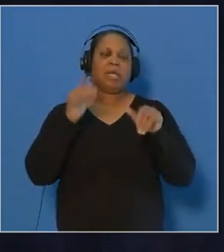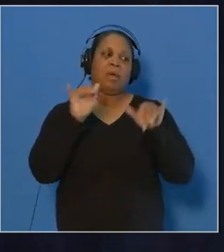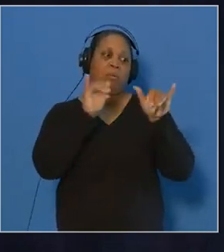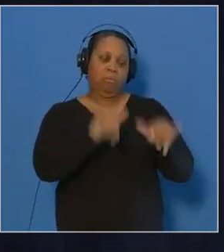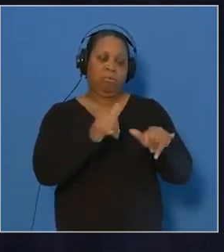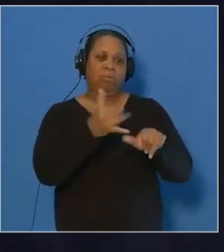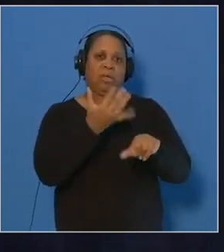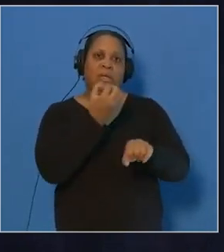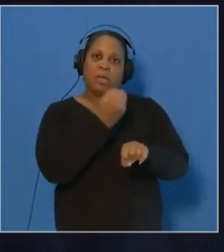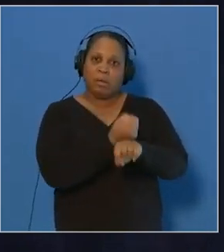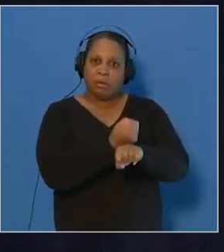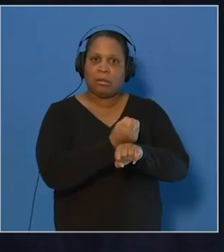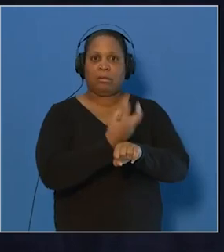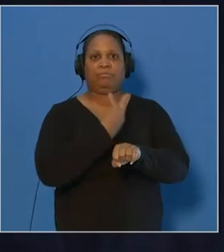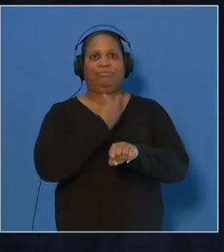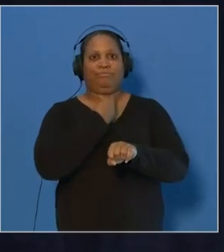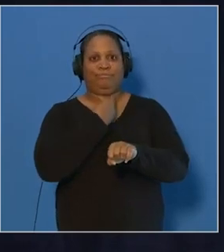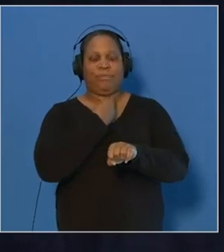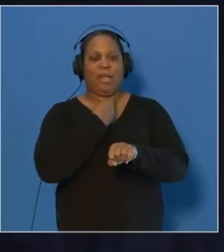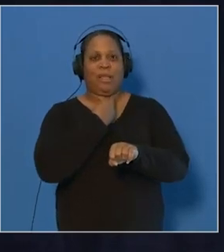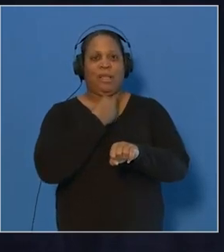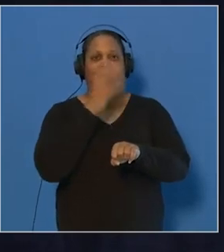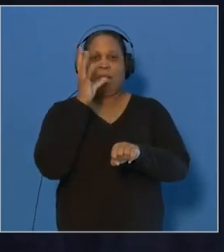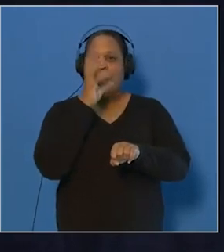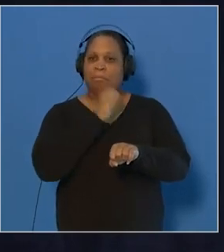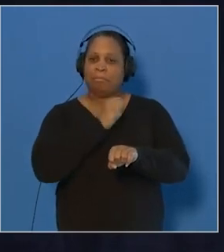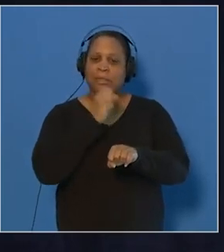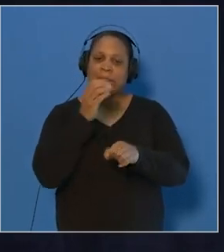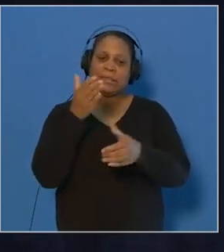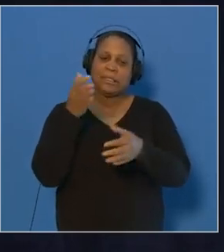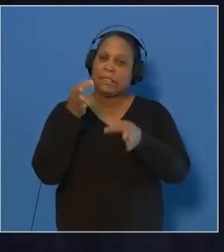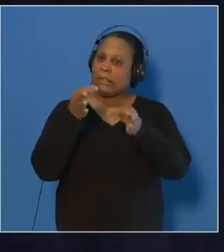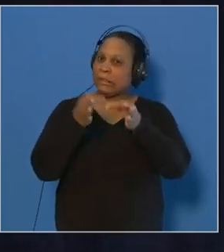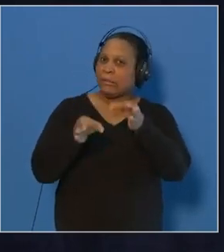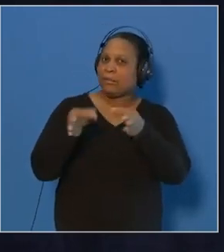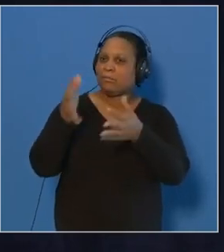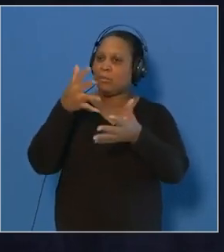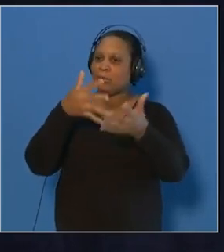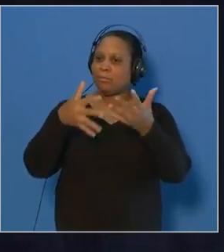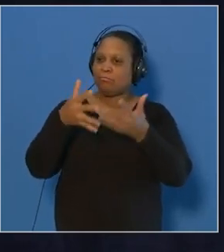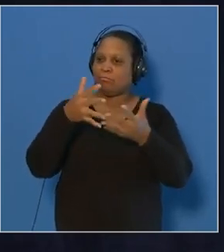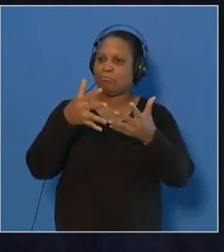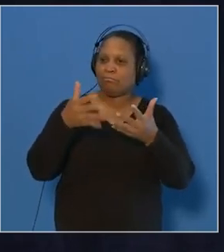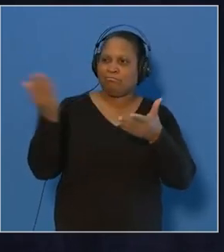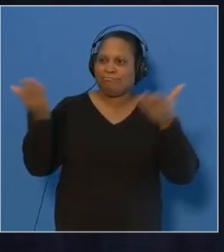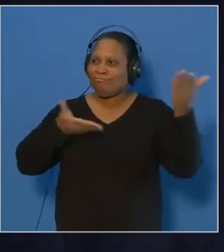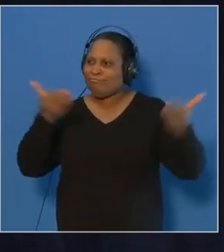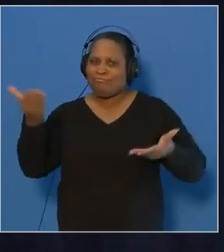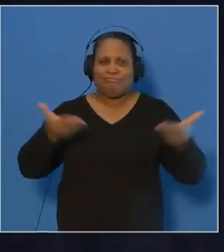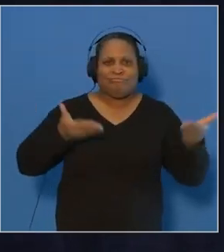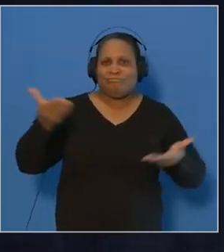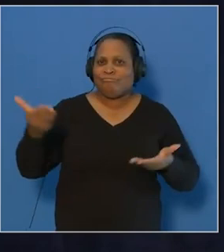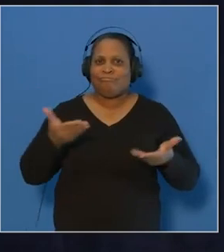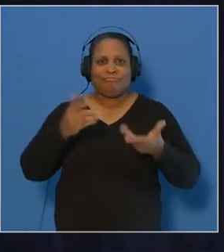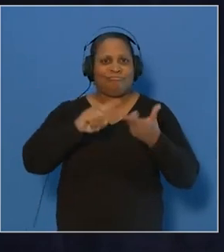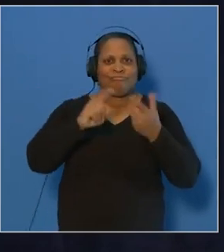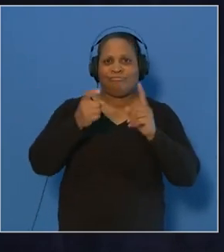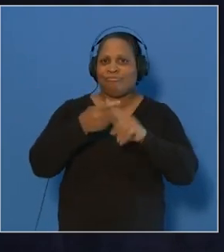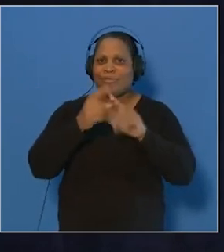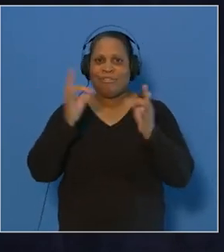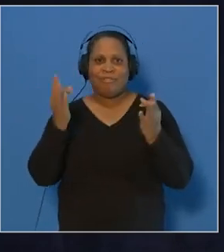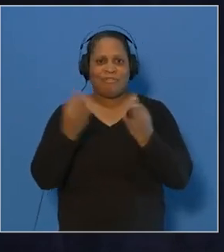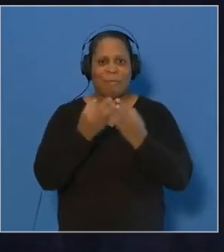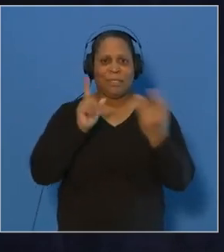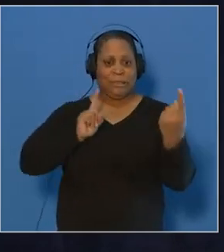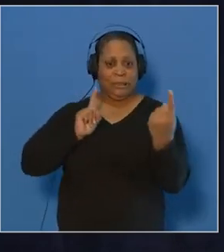home. We are missing the simple social interaction of having friends and family in our homes,